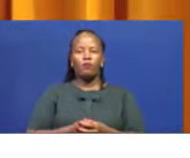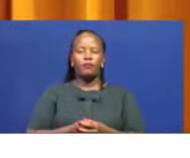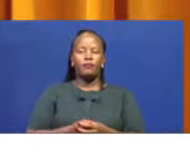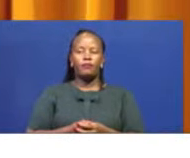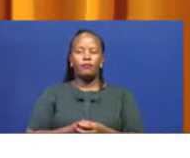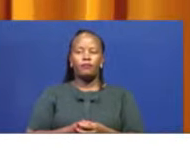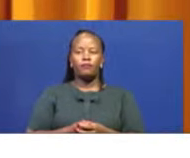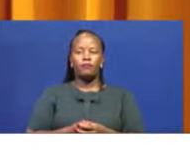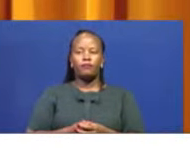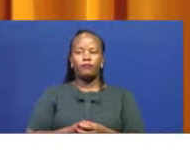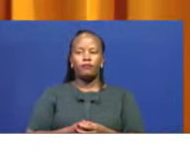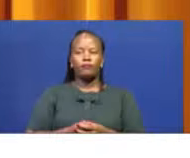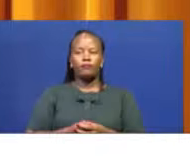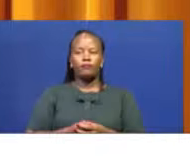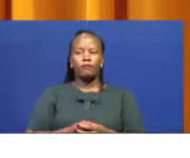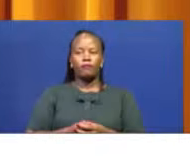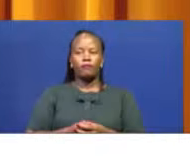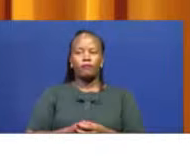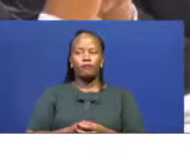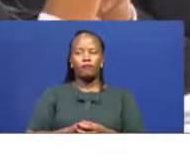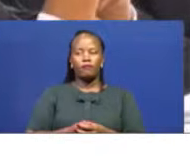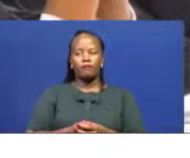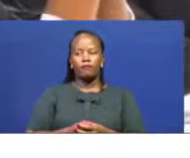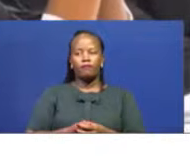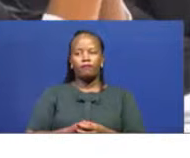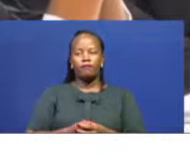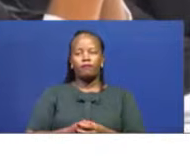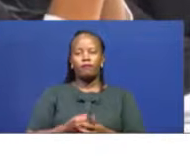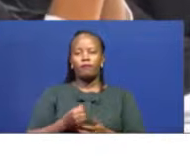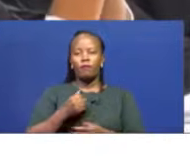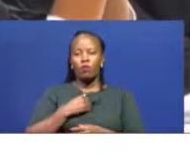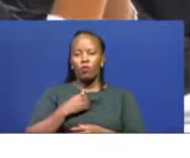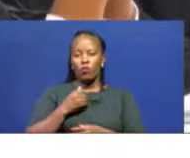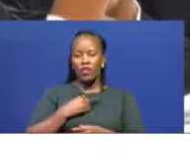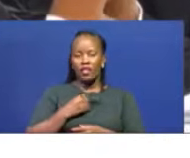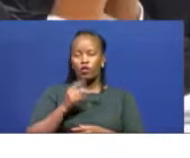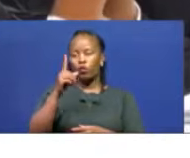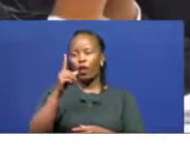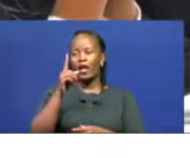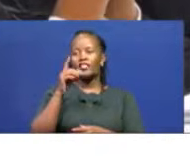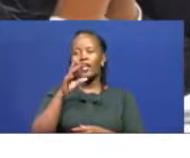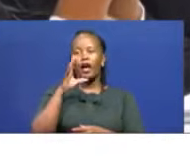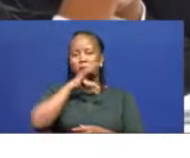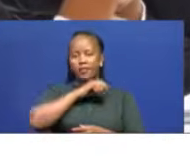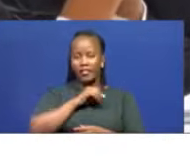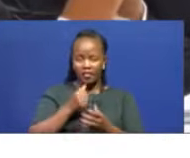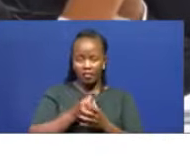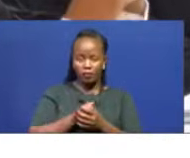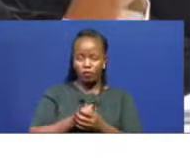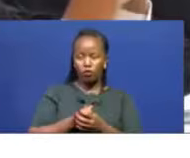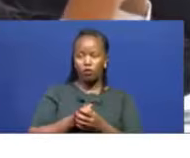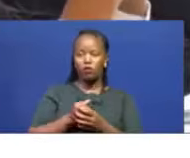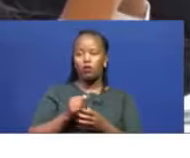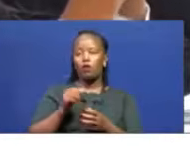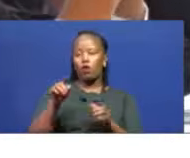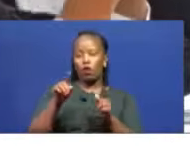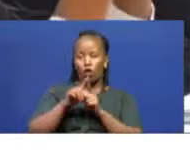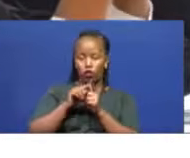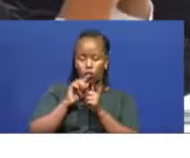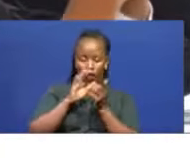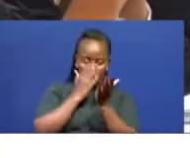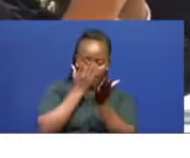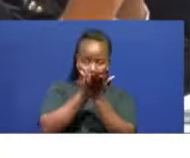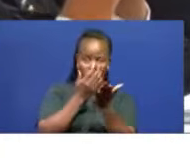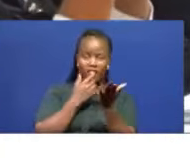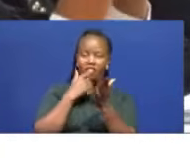and there was one absentee, Mr. Omoke submitted that